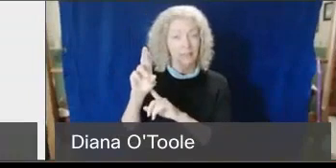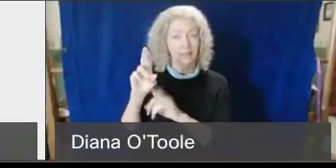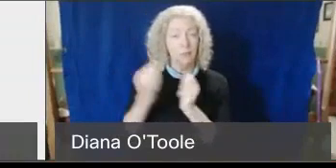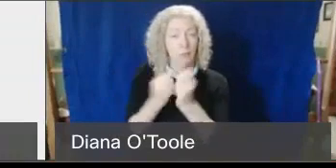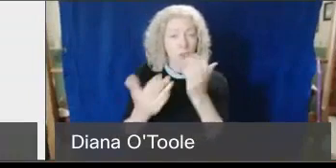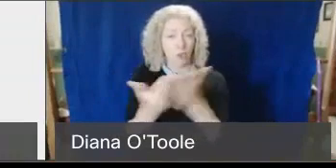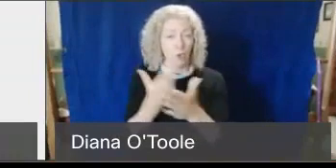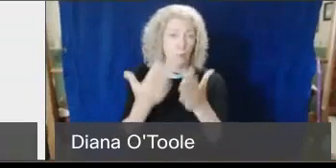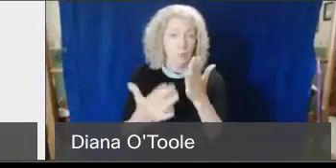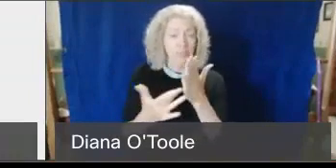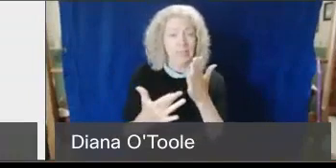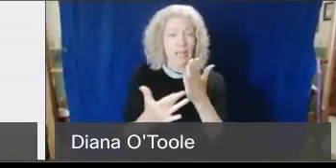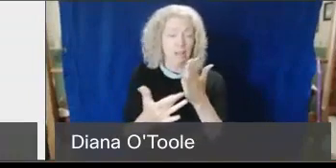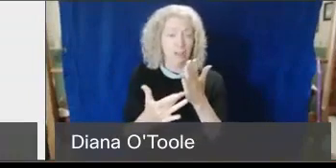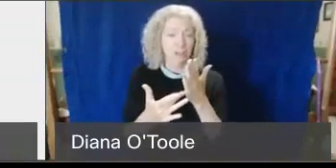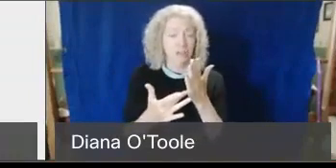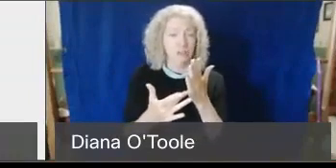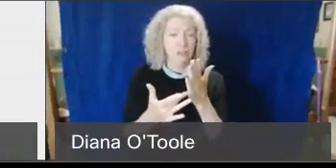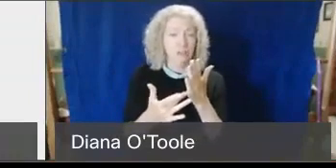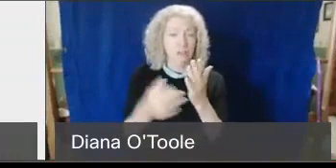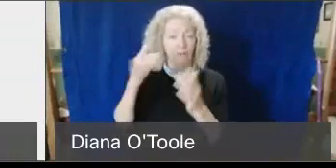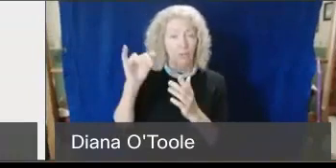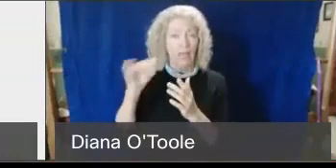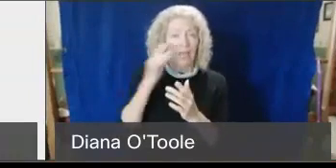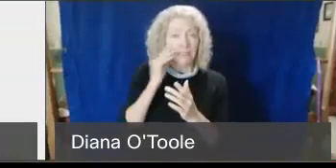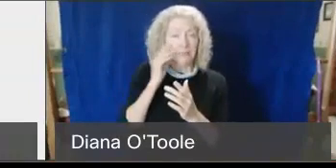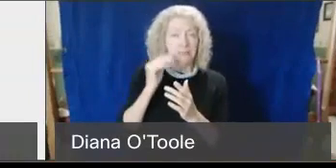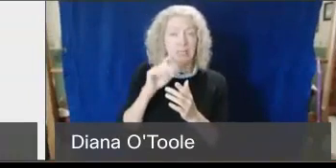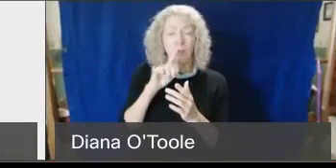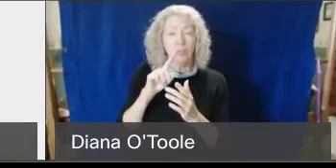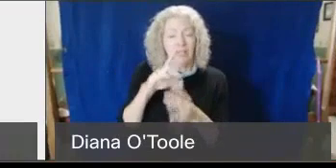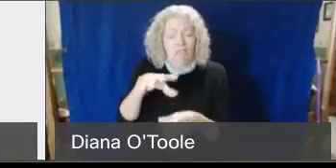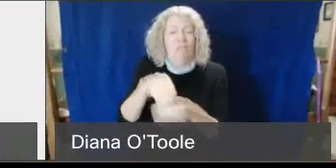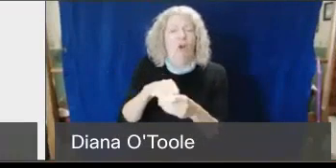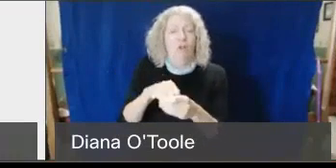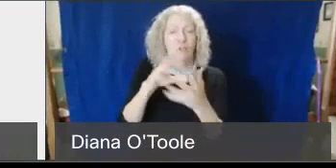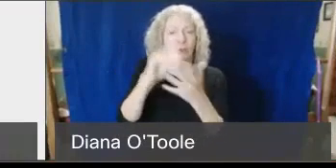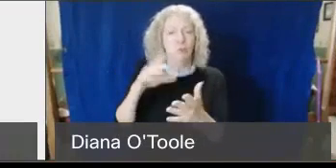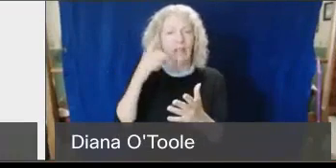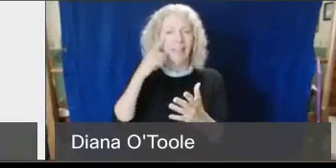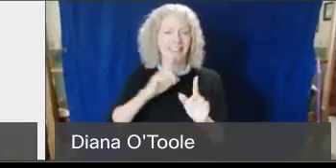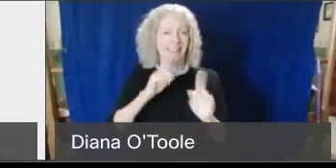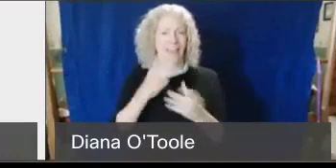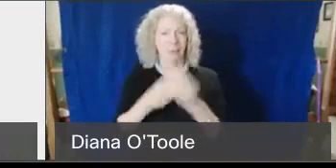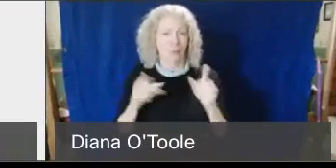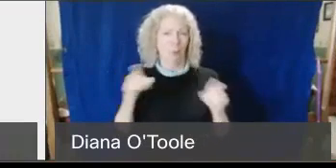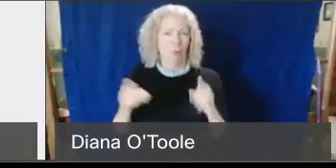to the experience can be really engaging for students. So I think the answer is both.